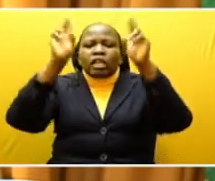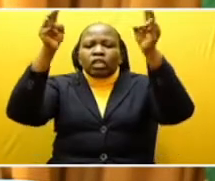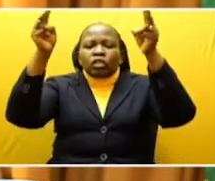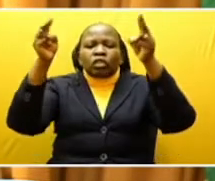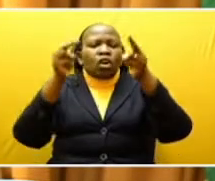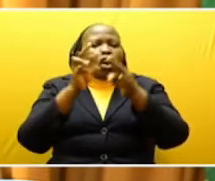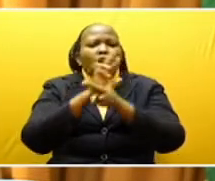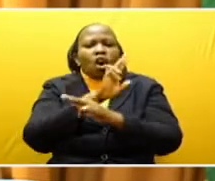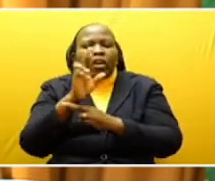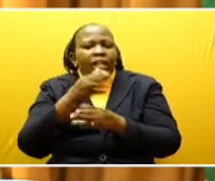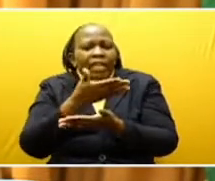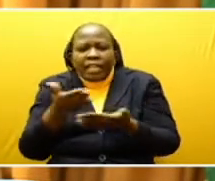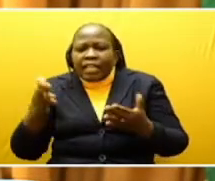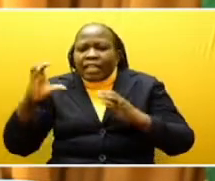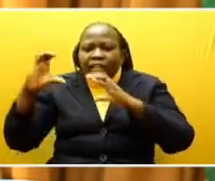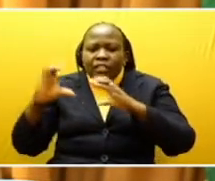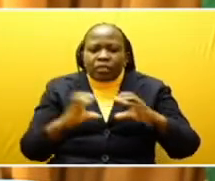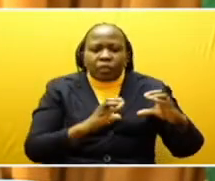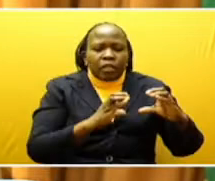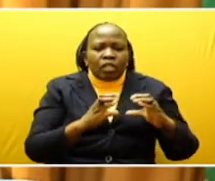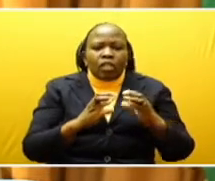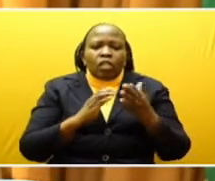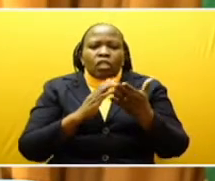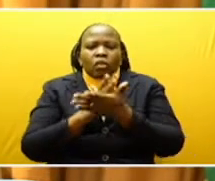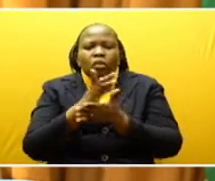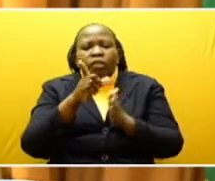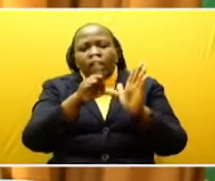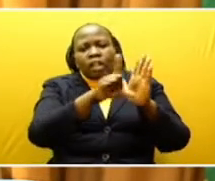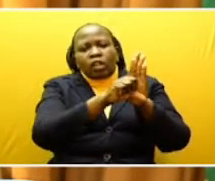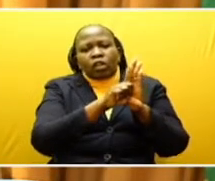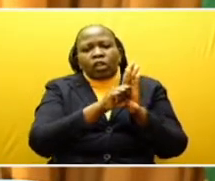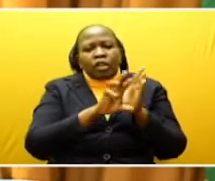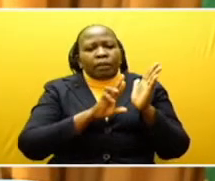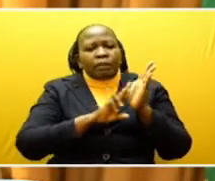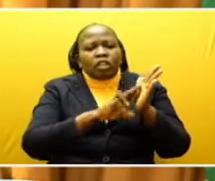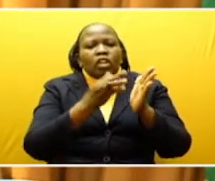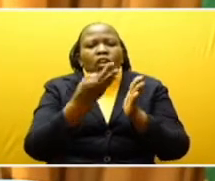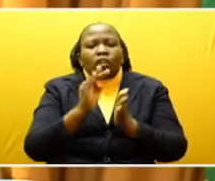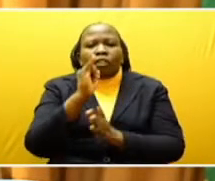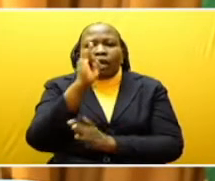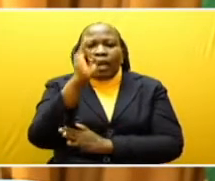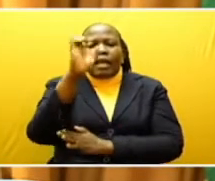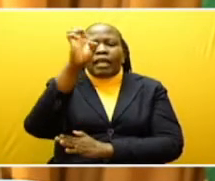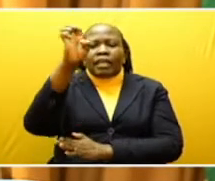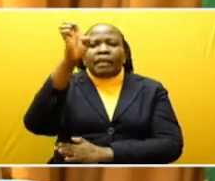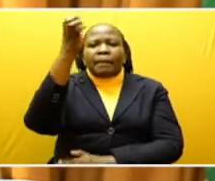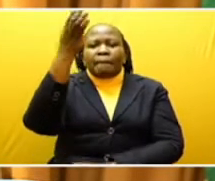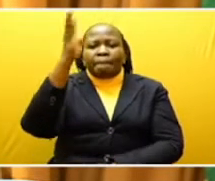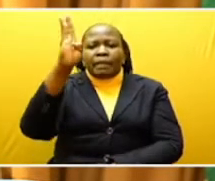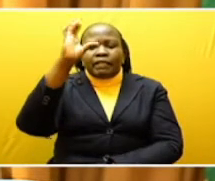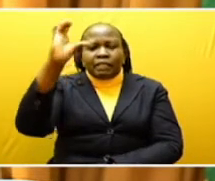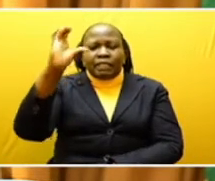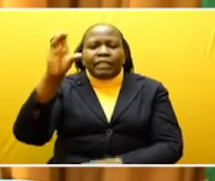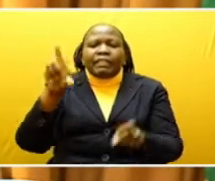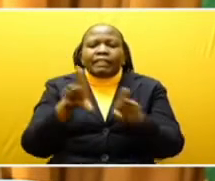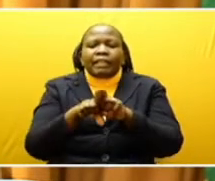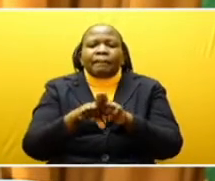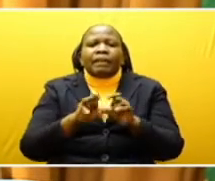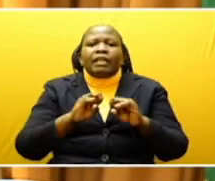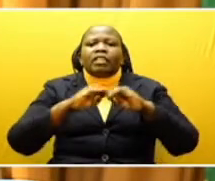dispute as to the legal representation of the IEBC as an institution in these